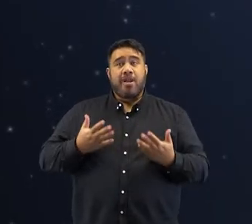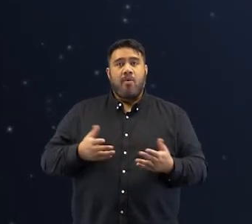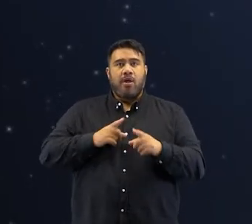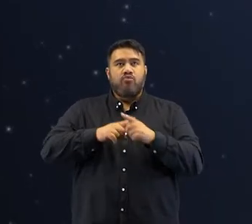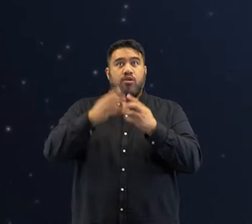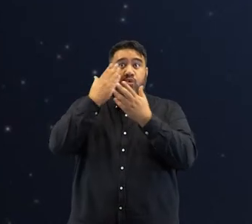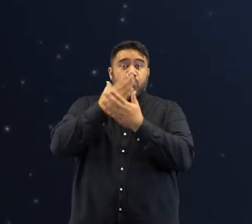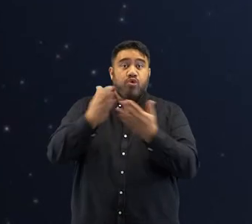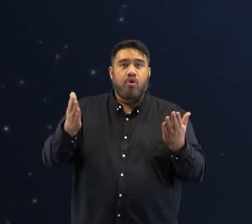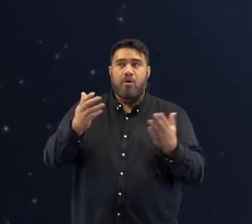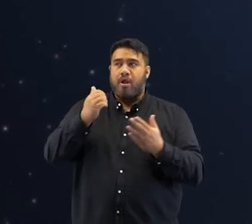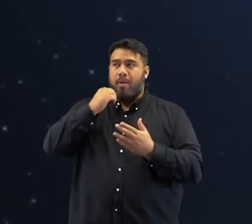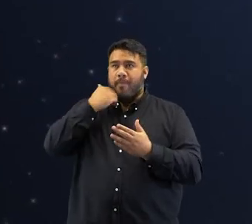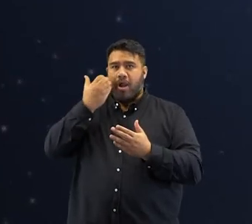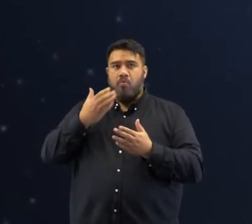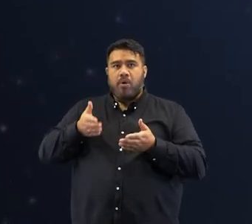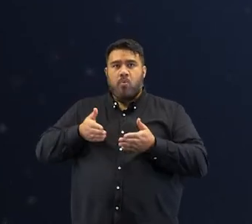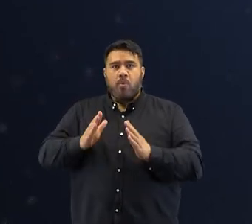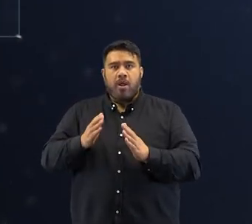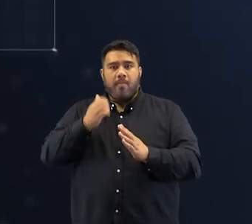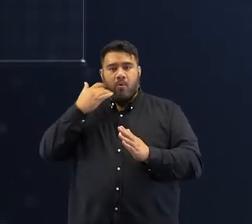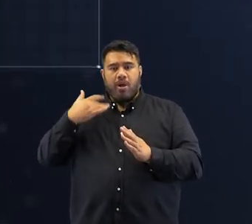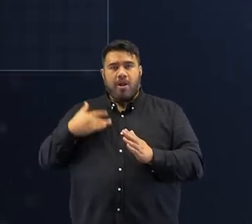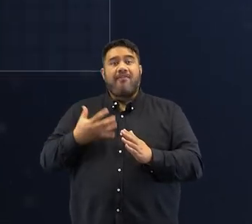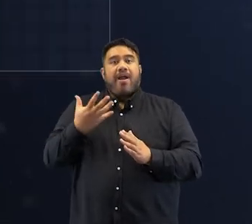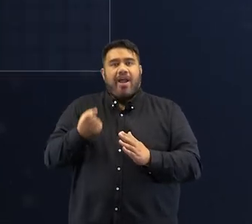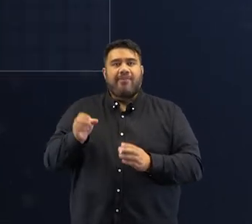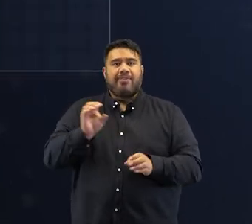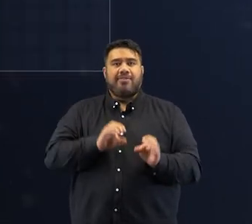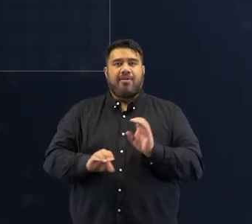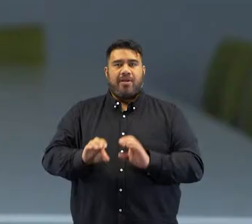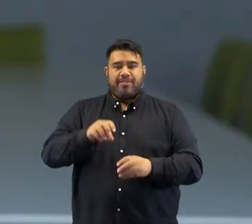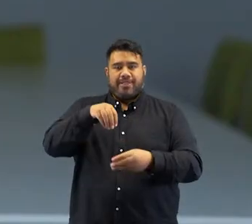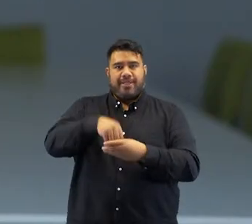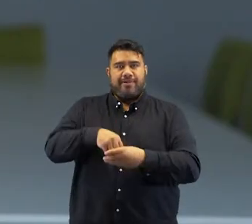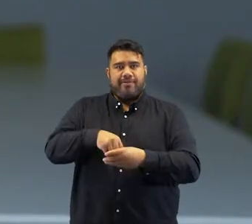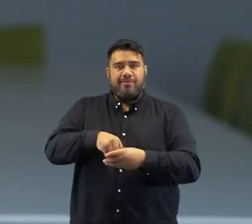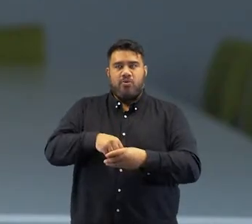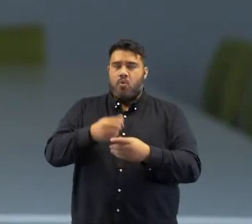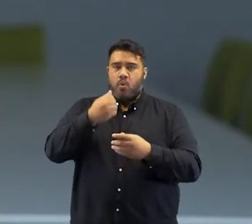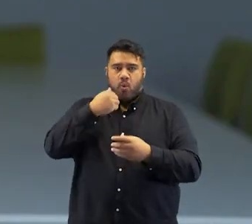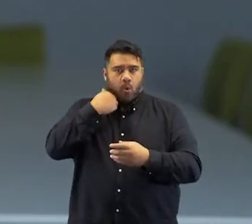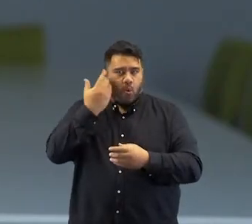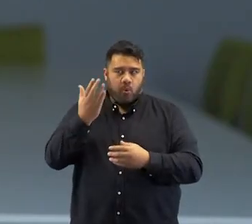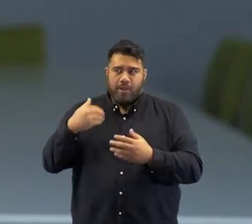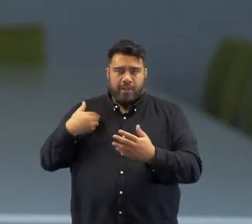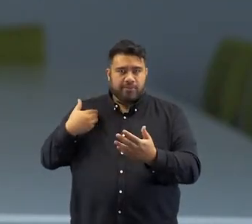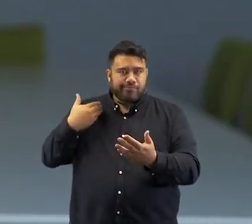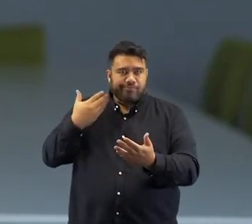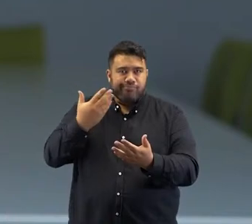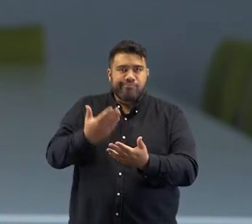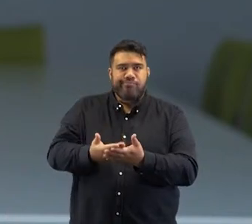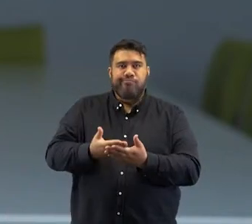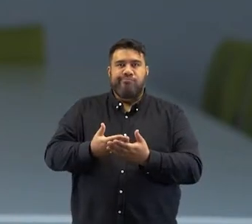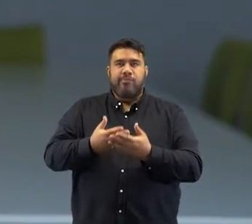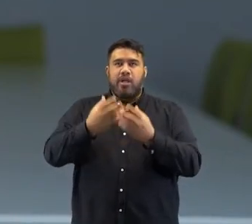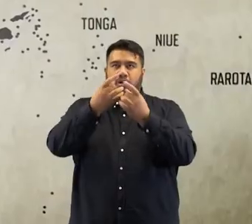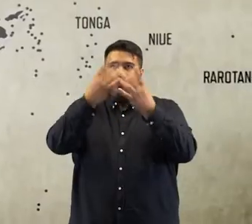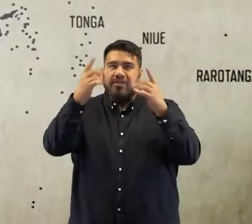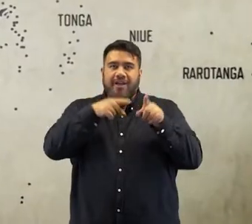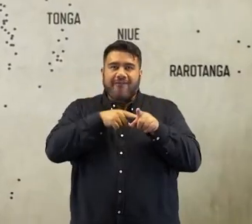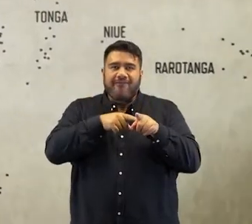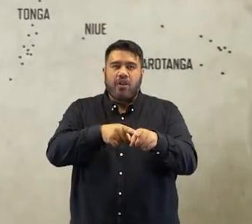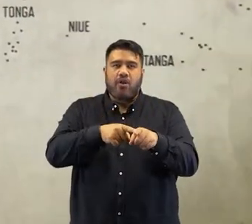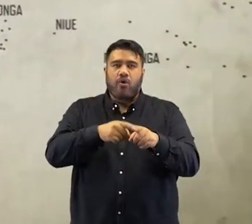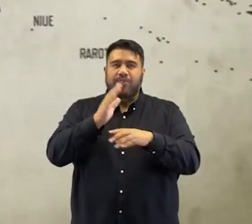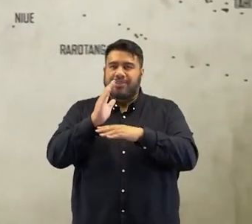empirical science embedded within traditional Māori knowledge. Māori are scientists and have always been scientists, and we're astronomers.